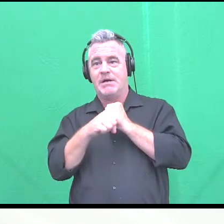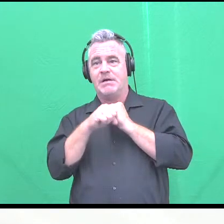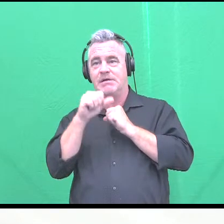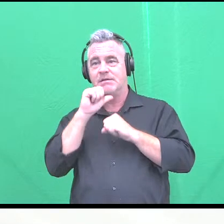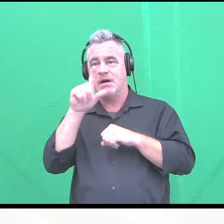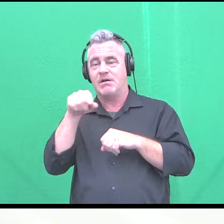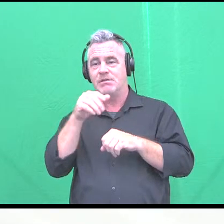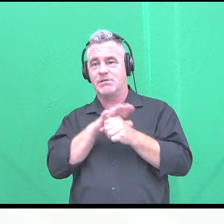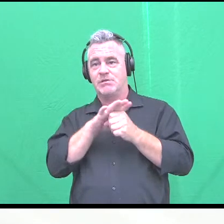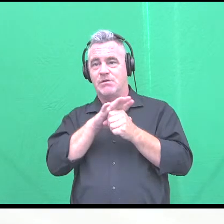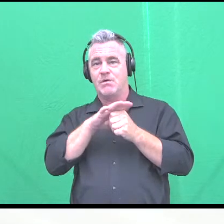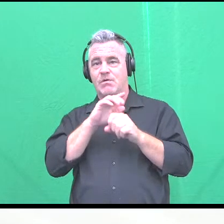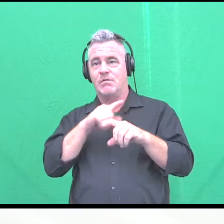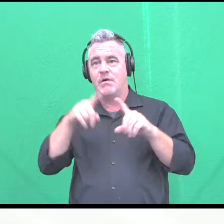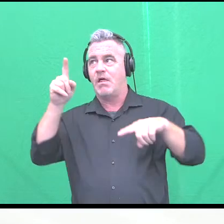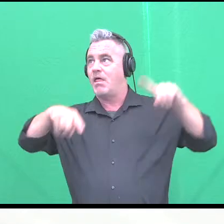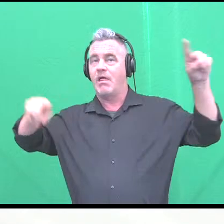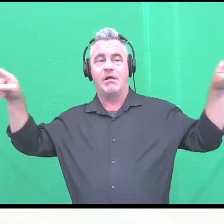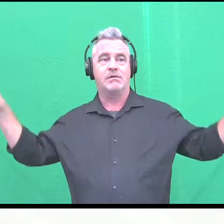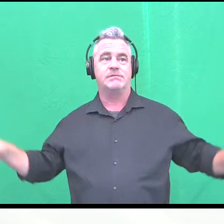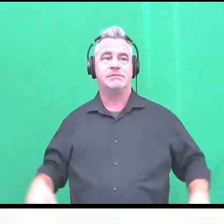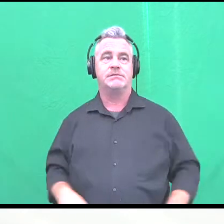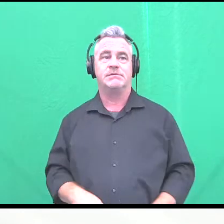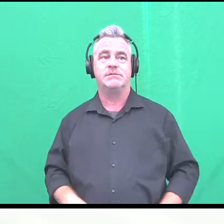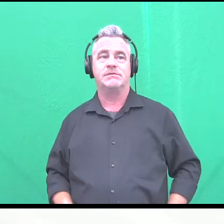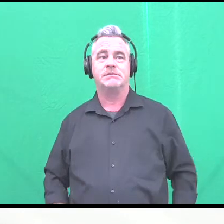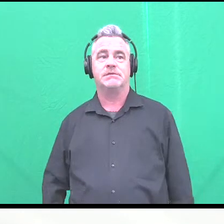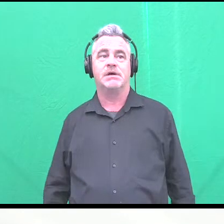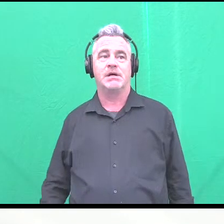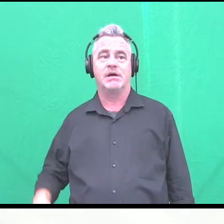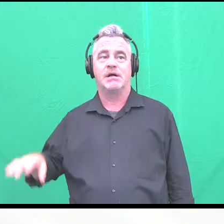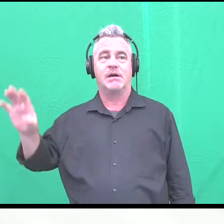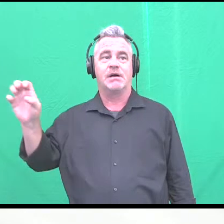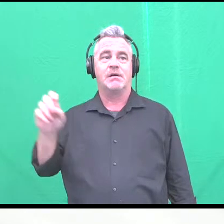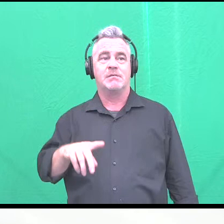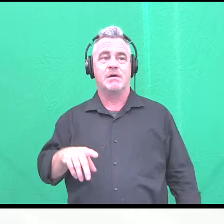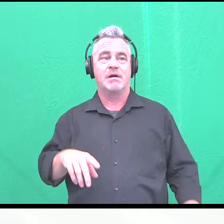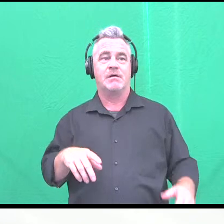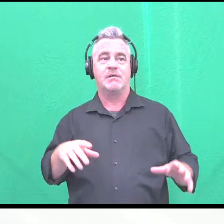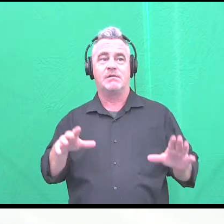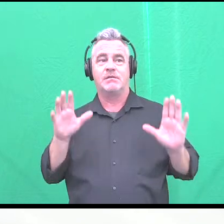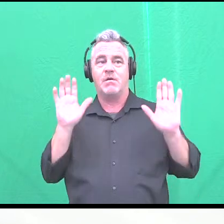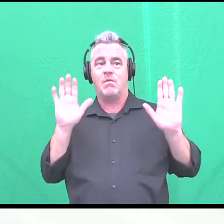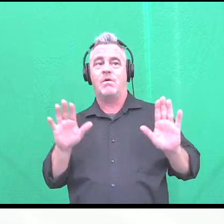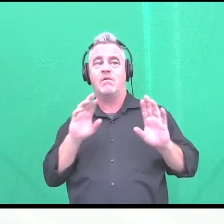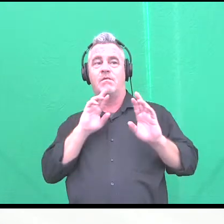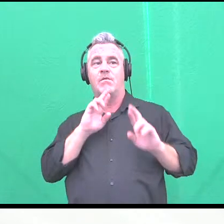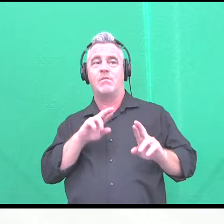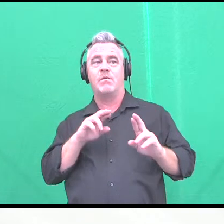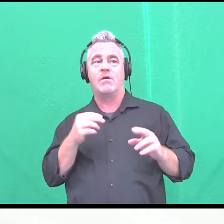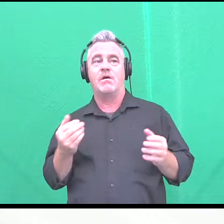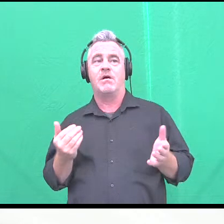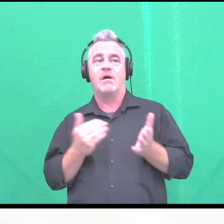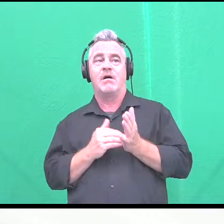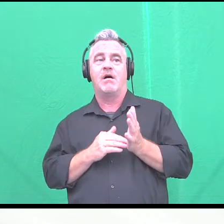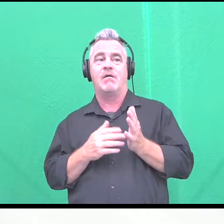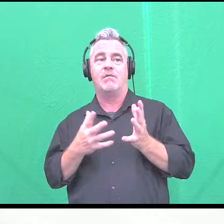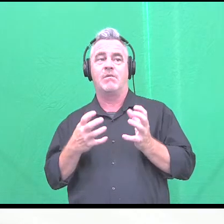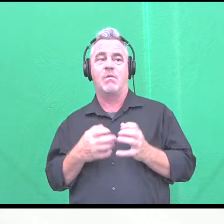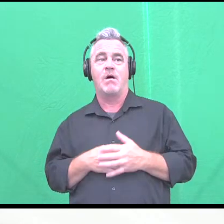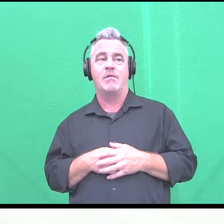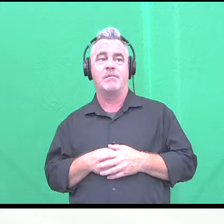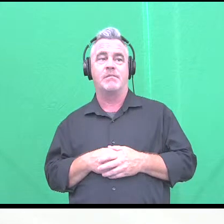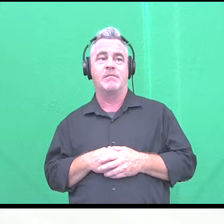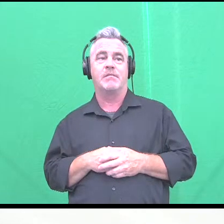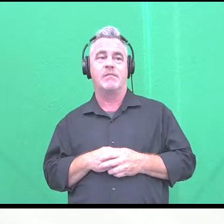but that's all over the place. And it all comes in a great report as often as we want to get it. So